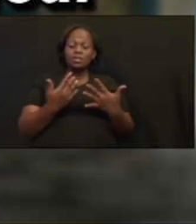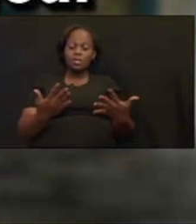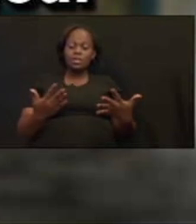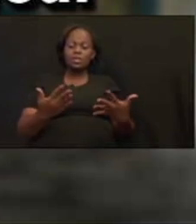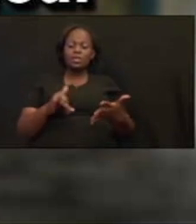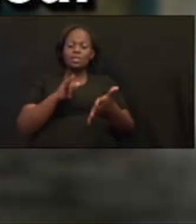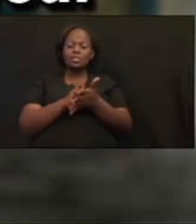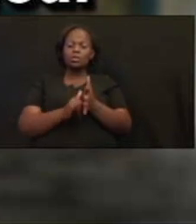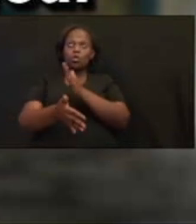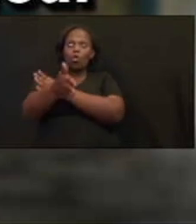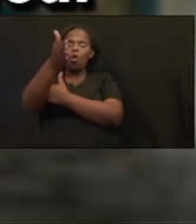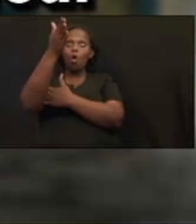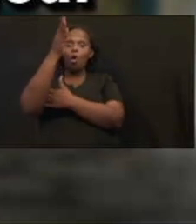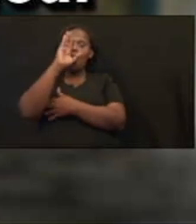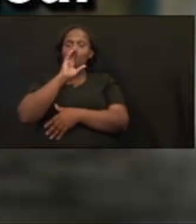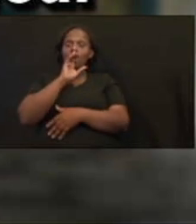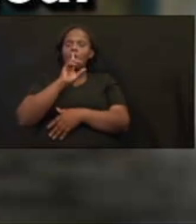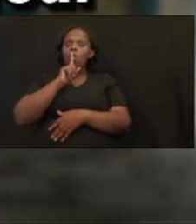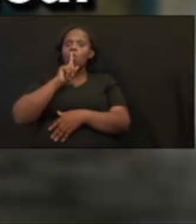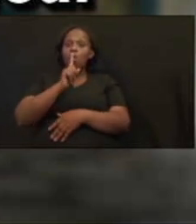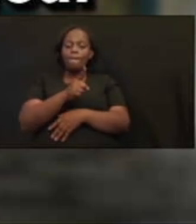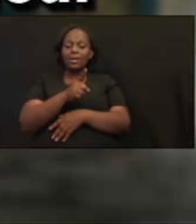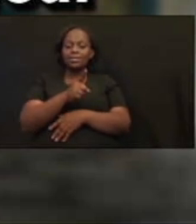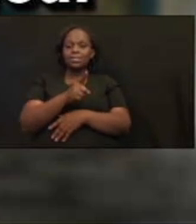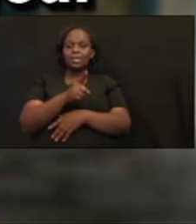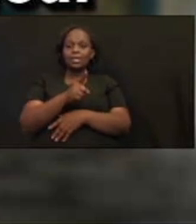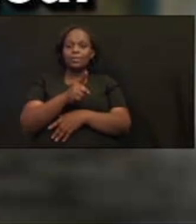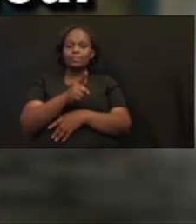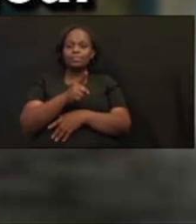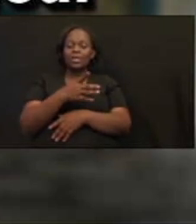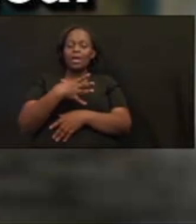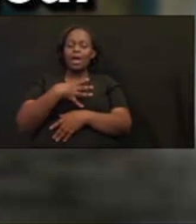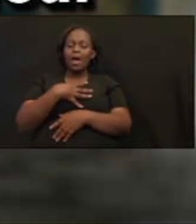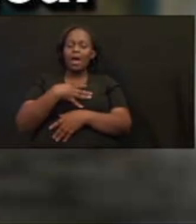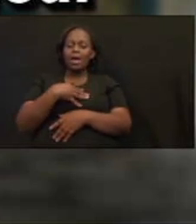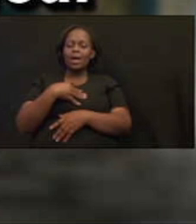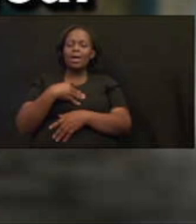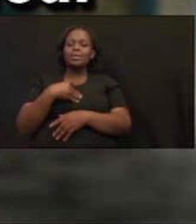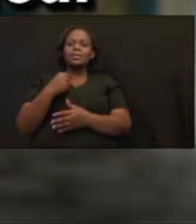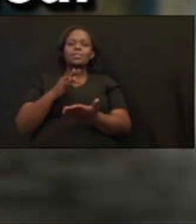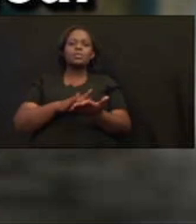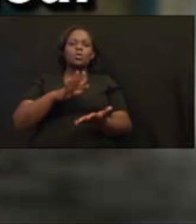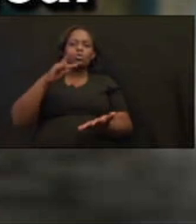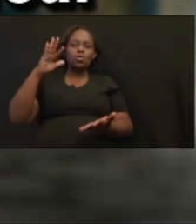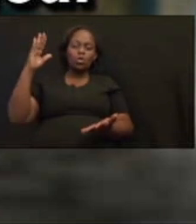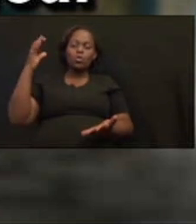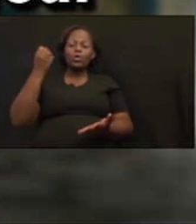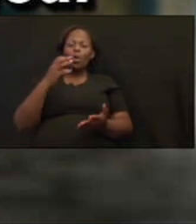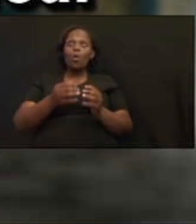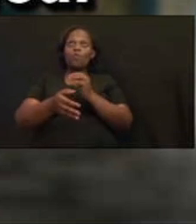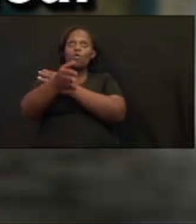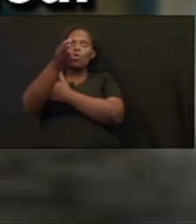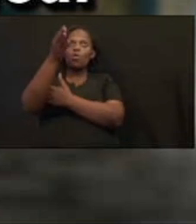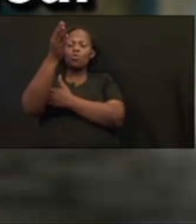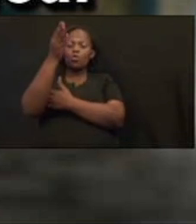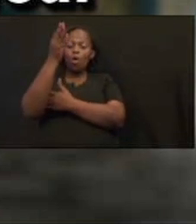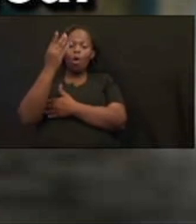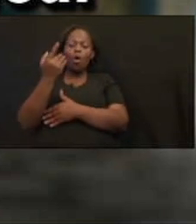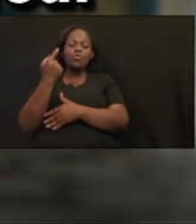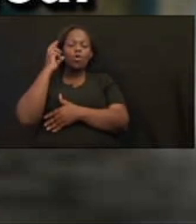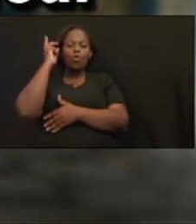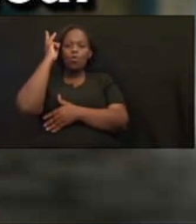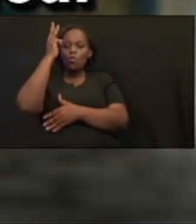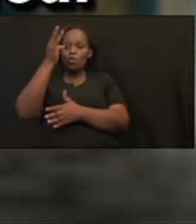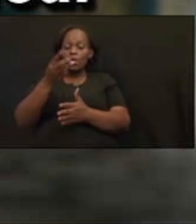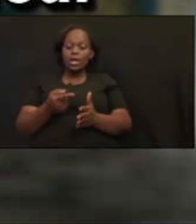do. He says, and the glory of the Lord shall appear unto you. There is always what to